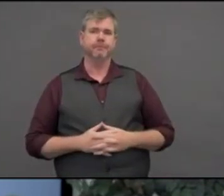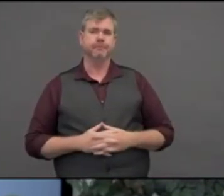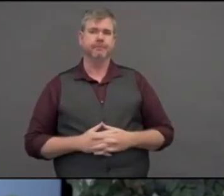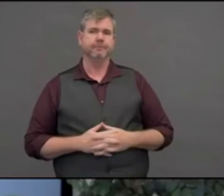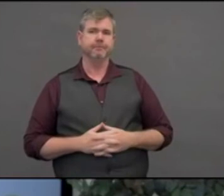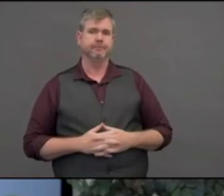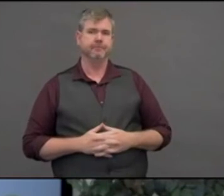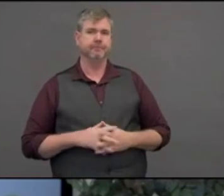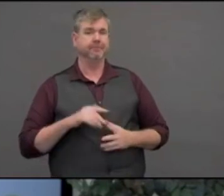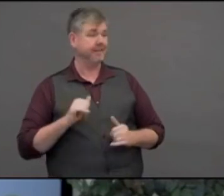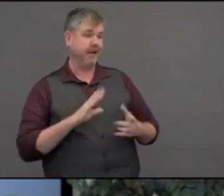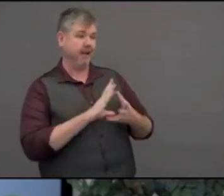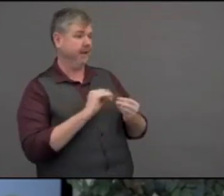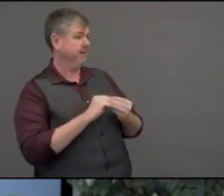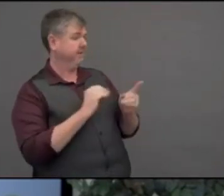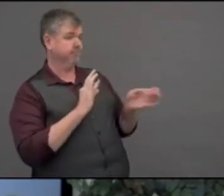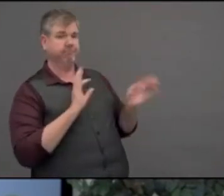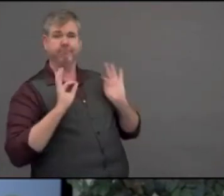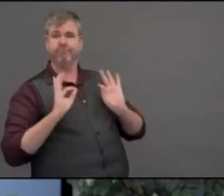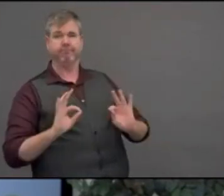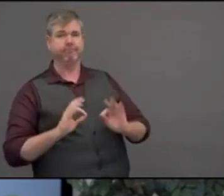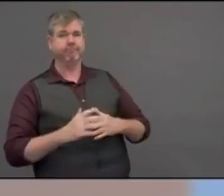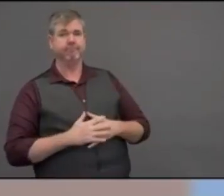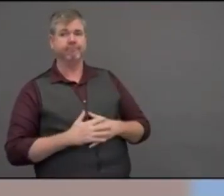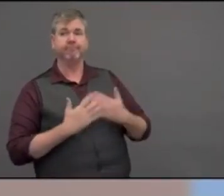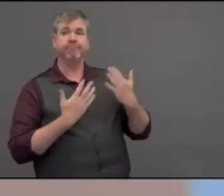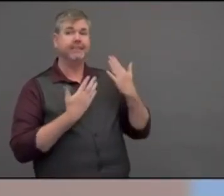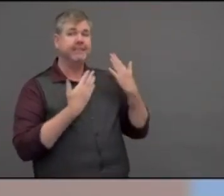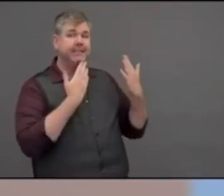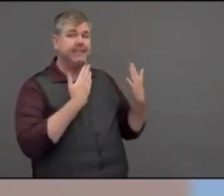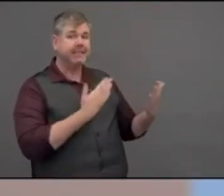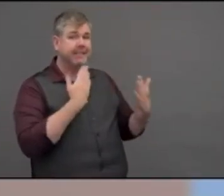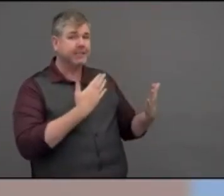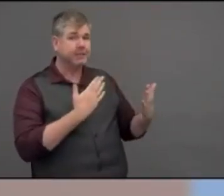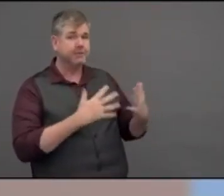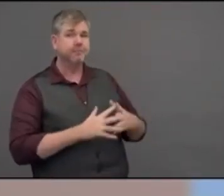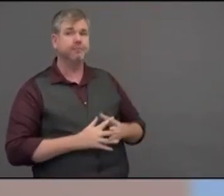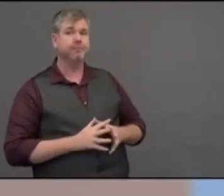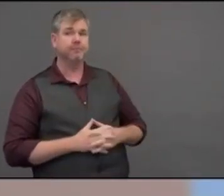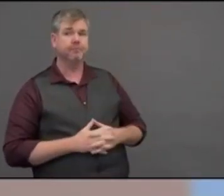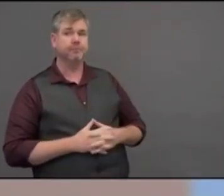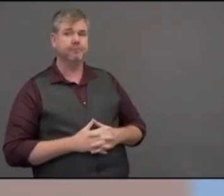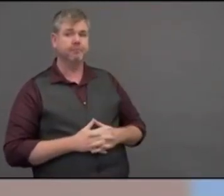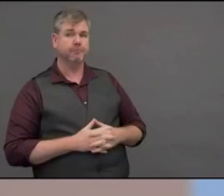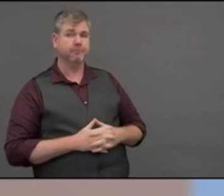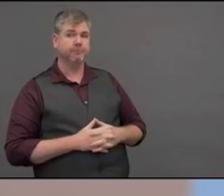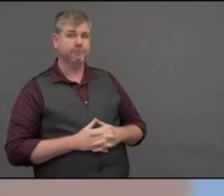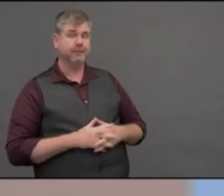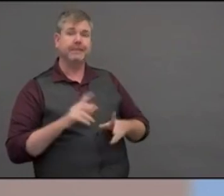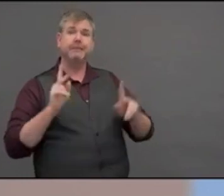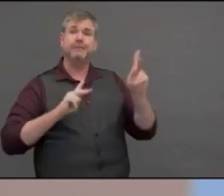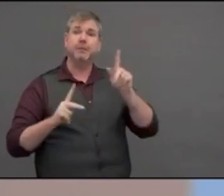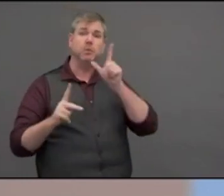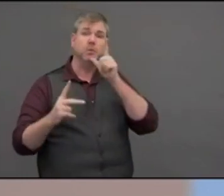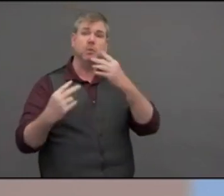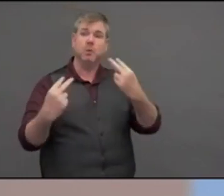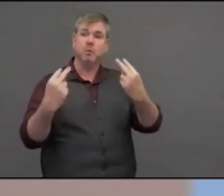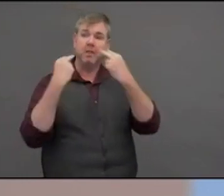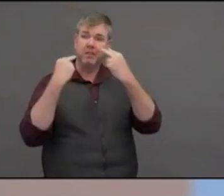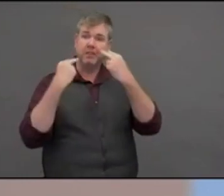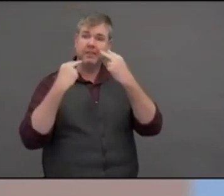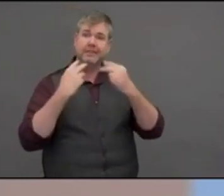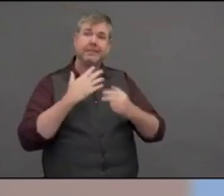much for the opportunity. Thank you. To those of you that are watching, please make sure that you continue to monitor our website,